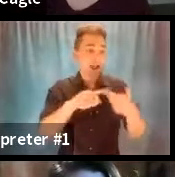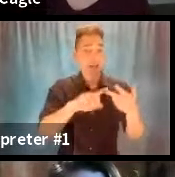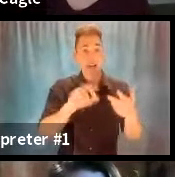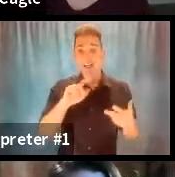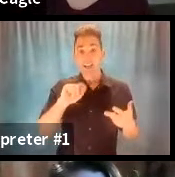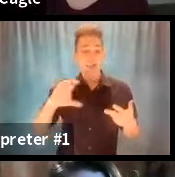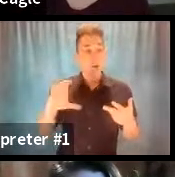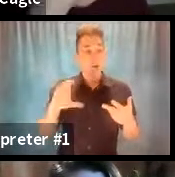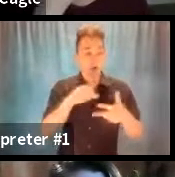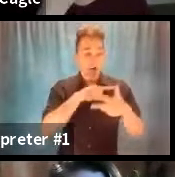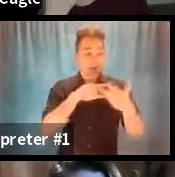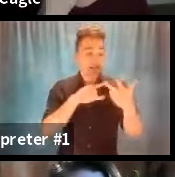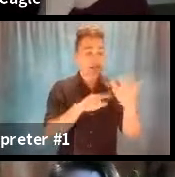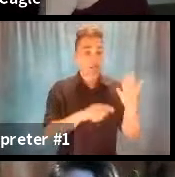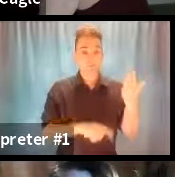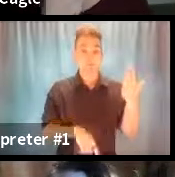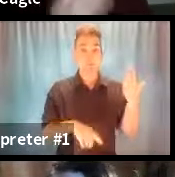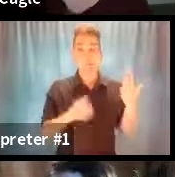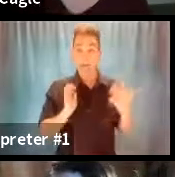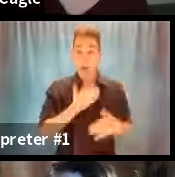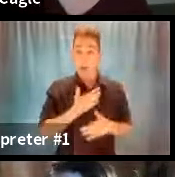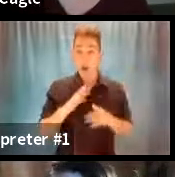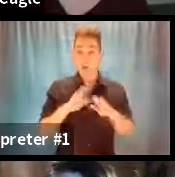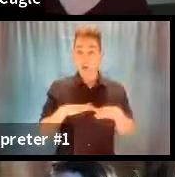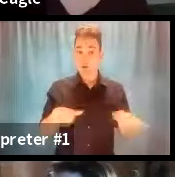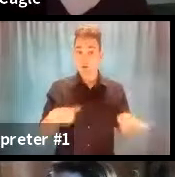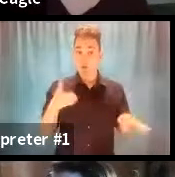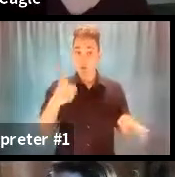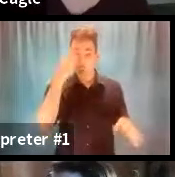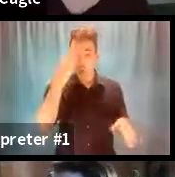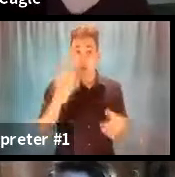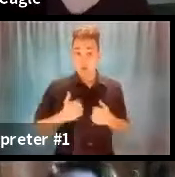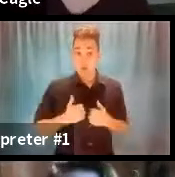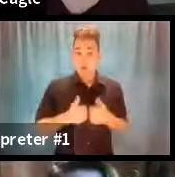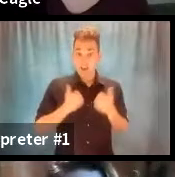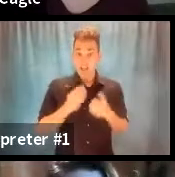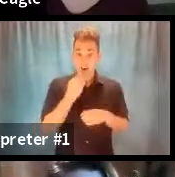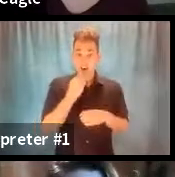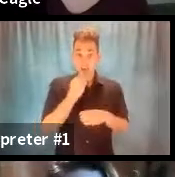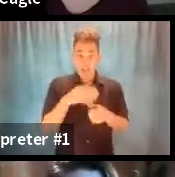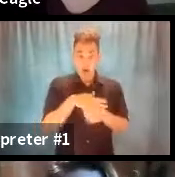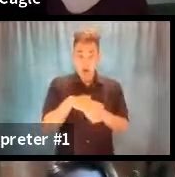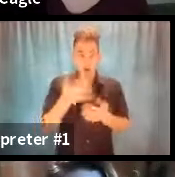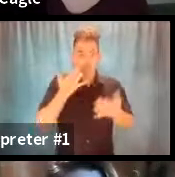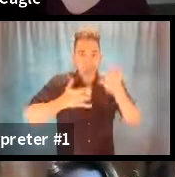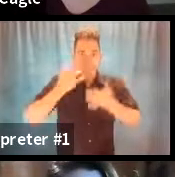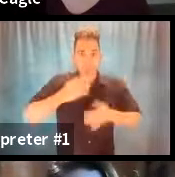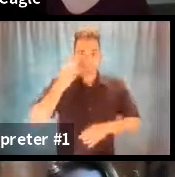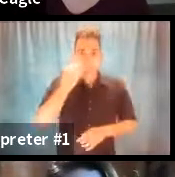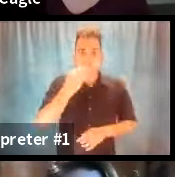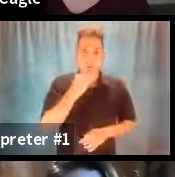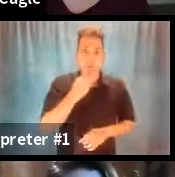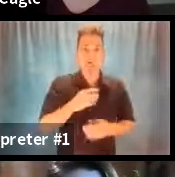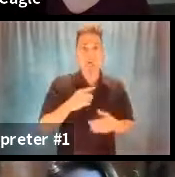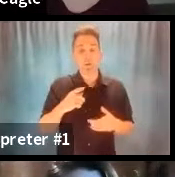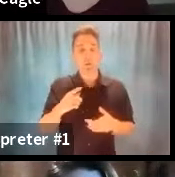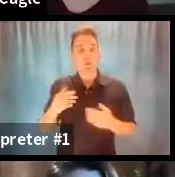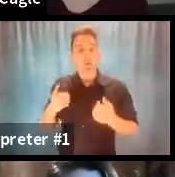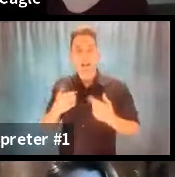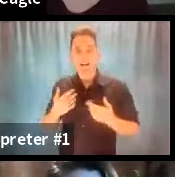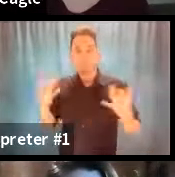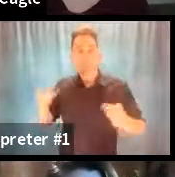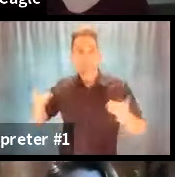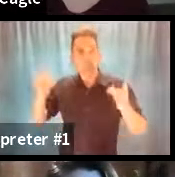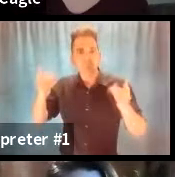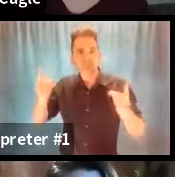Charles. Our children, as you know, live in a food desert. They suffer in zip codes with the highest incidences of the most violent crimes, and